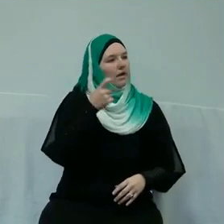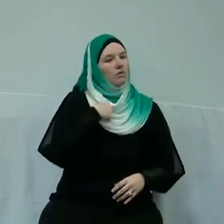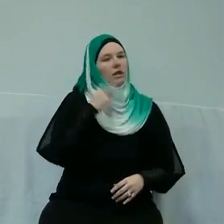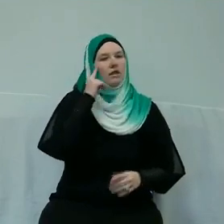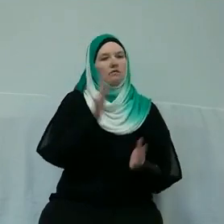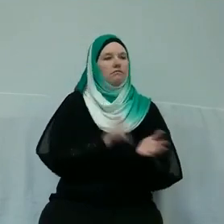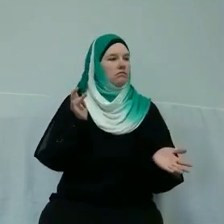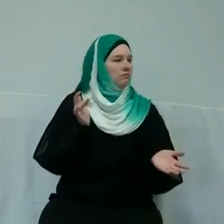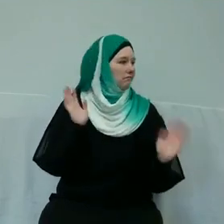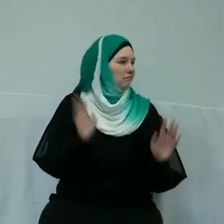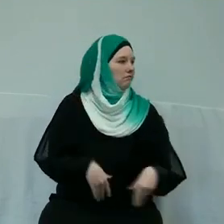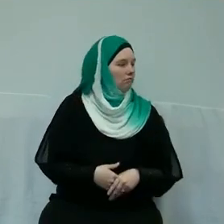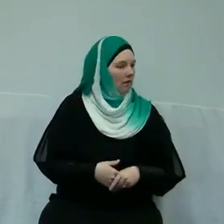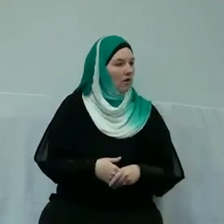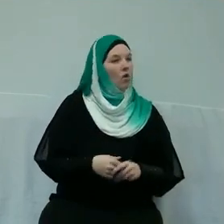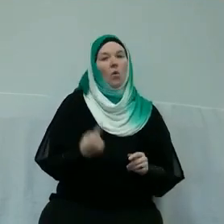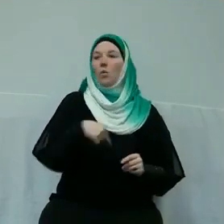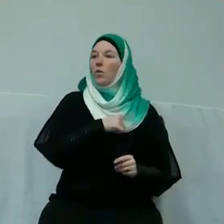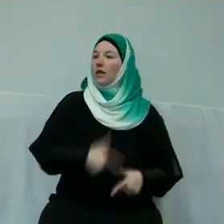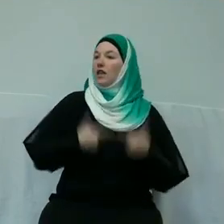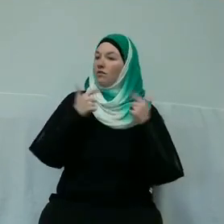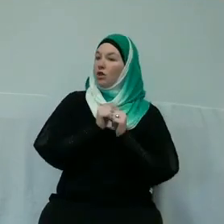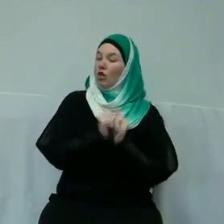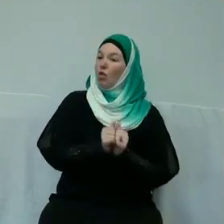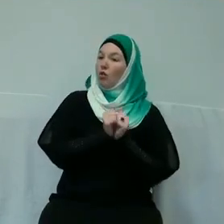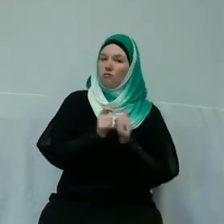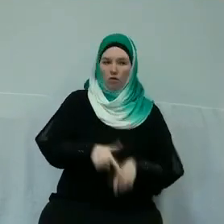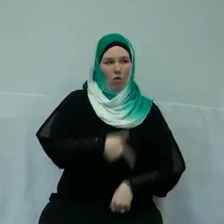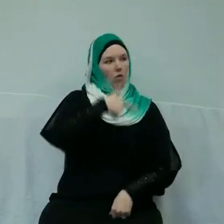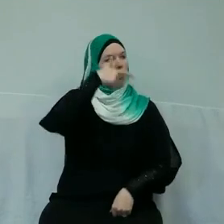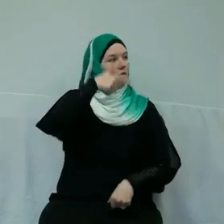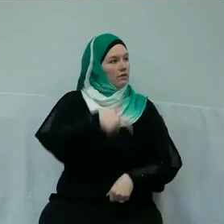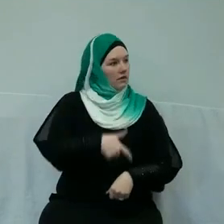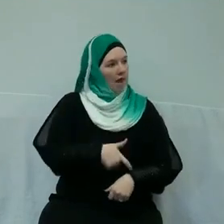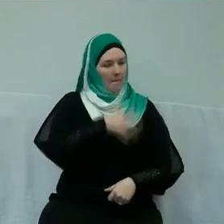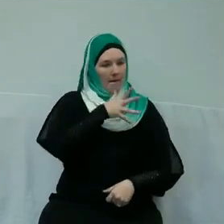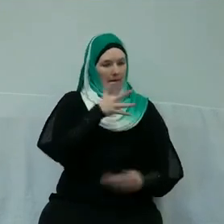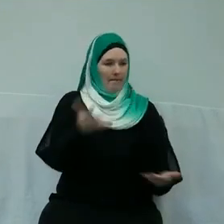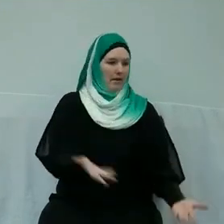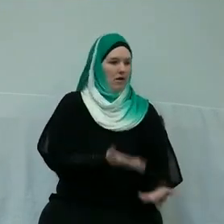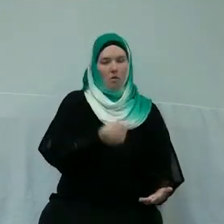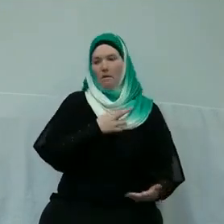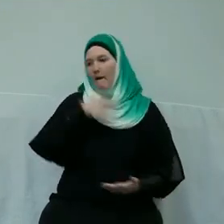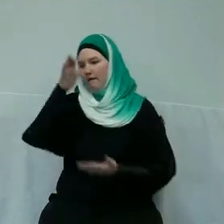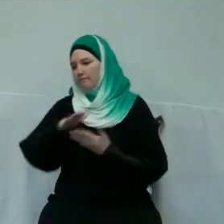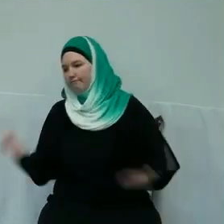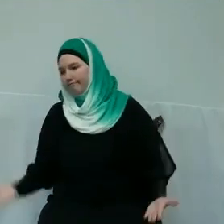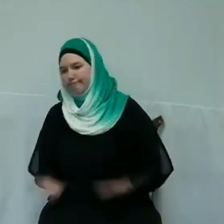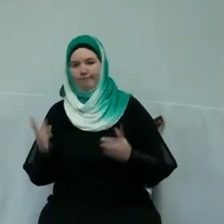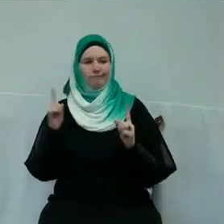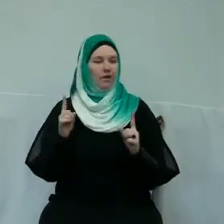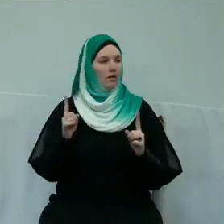with someone for long, you get used to them and you take their presence and their relationship for